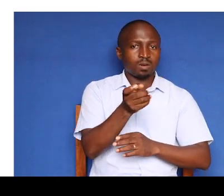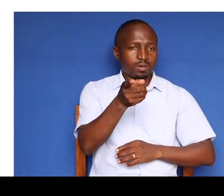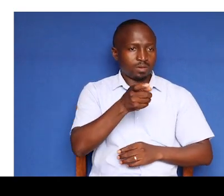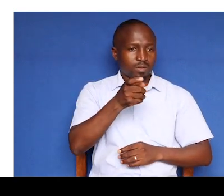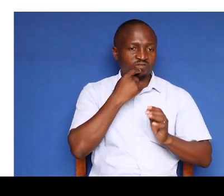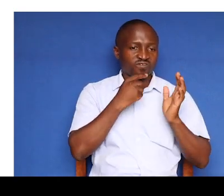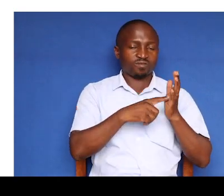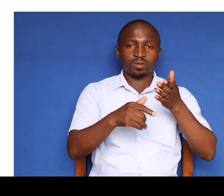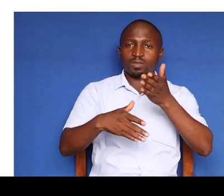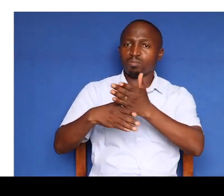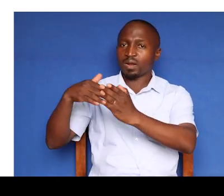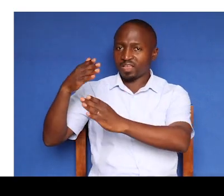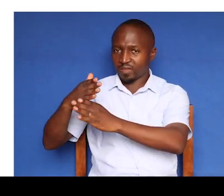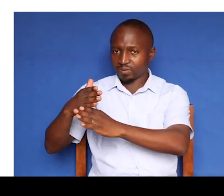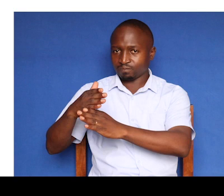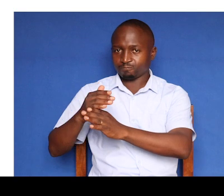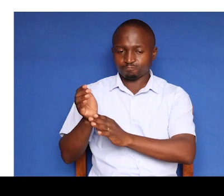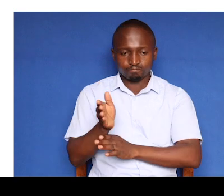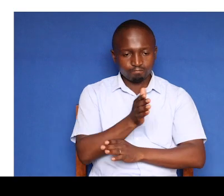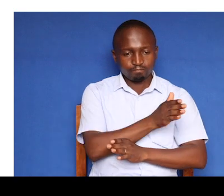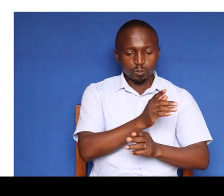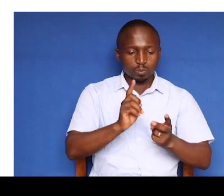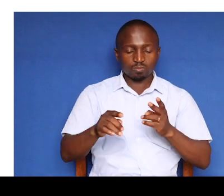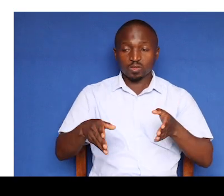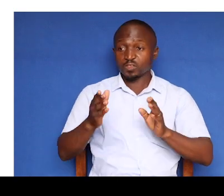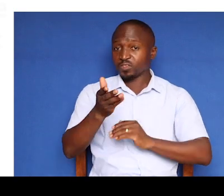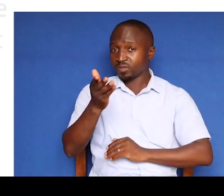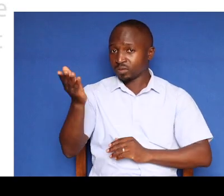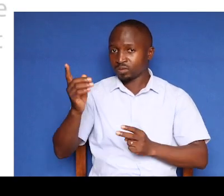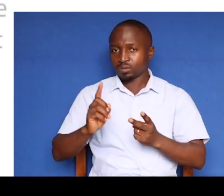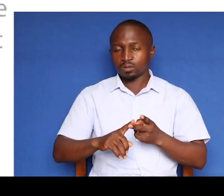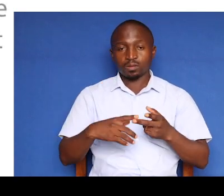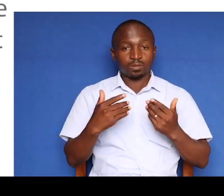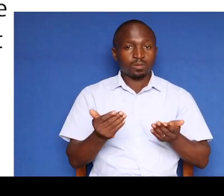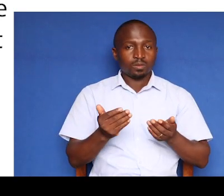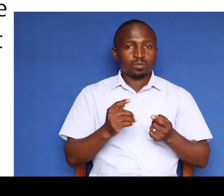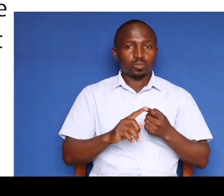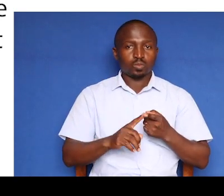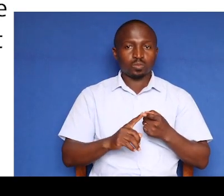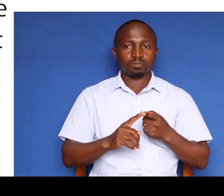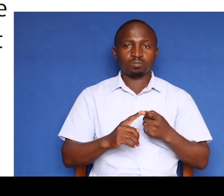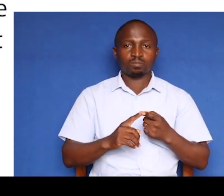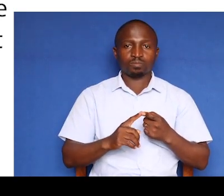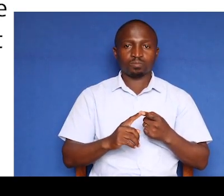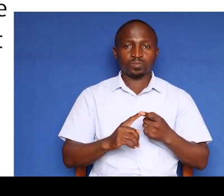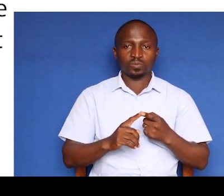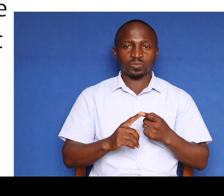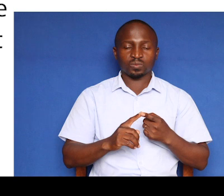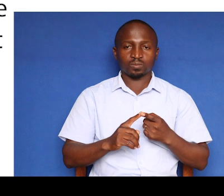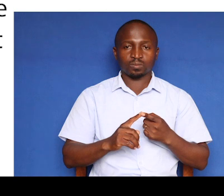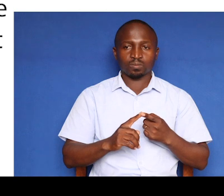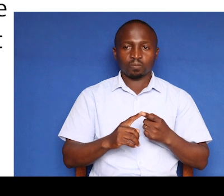etc. And another way of redeem is debt service. In